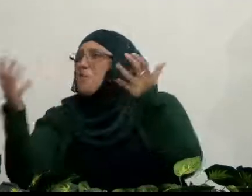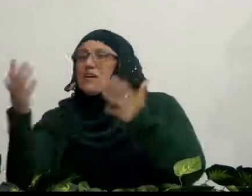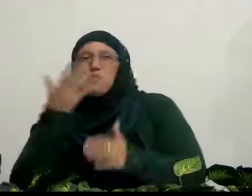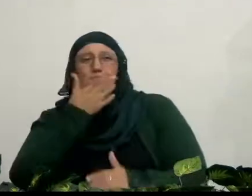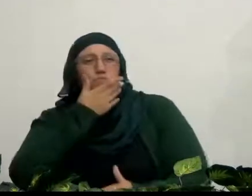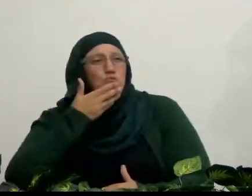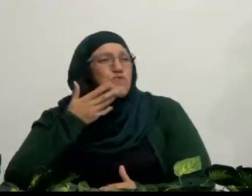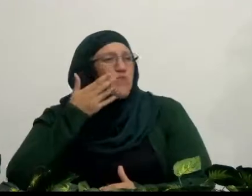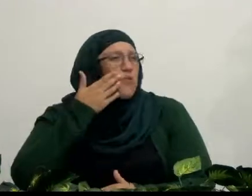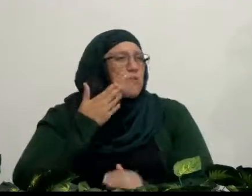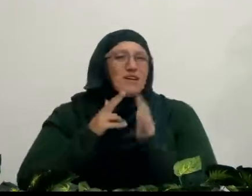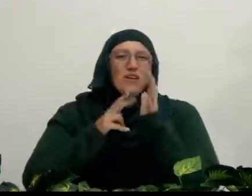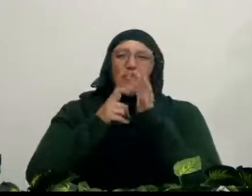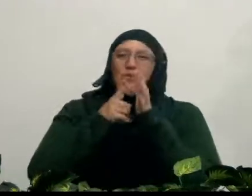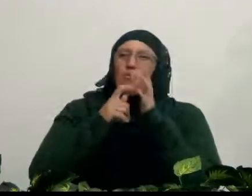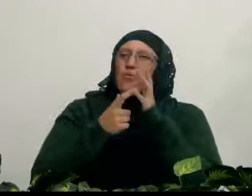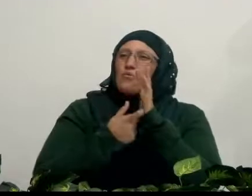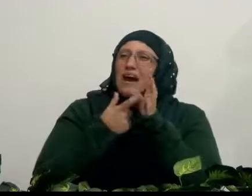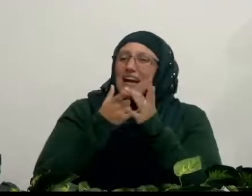Quraysh, Arabs,